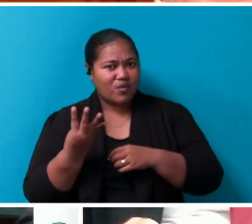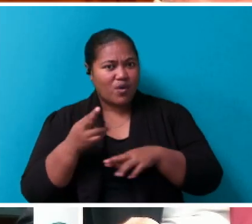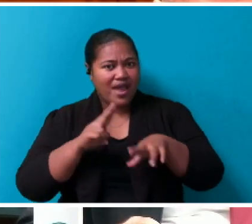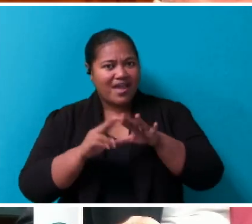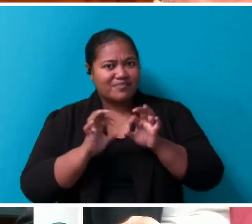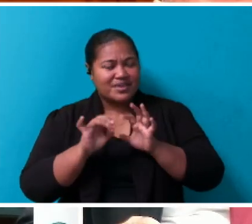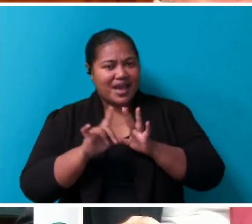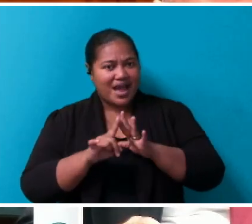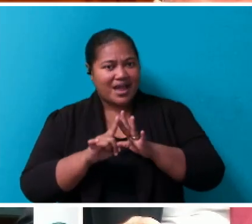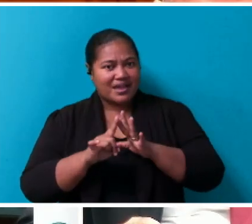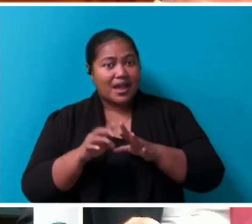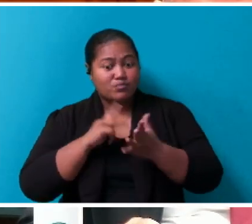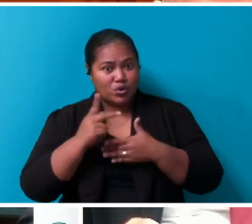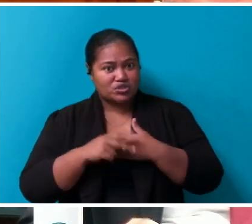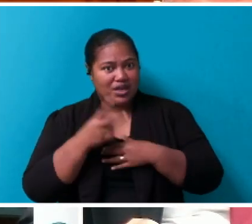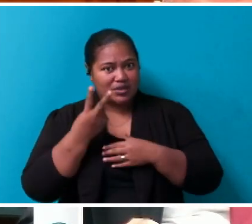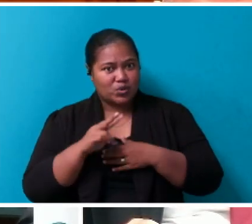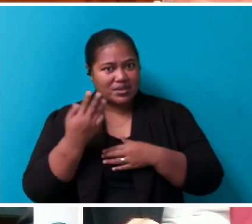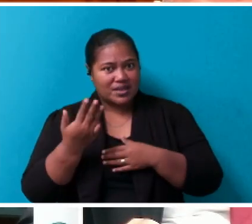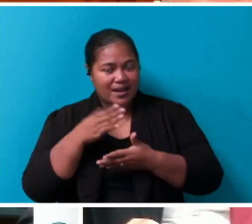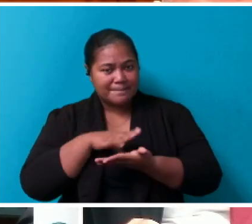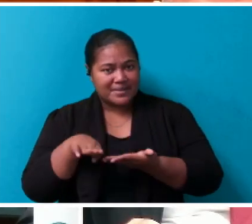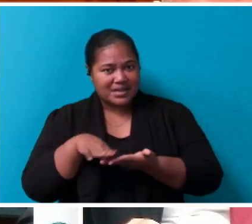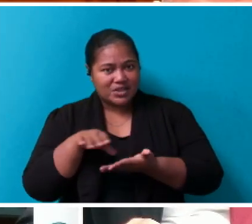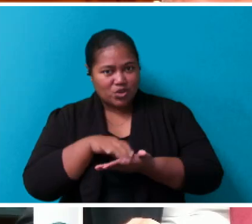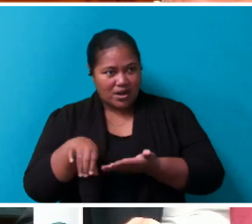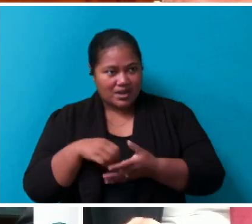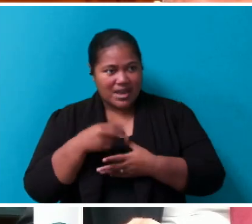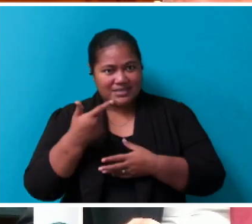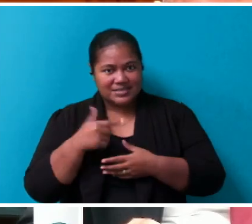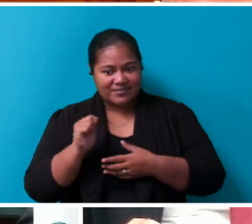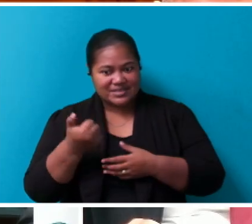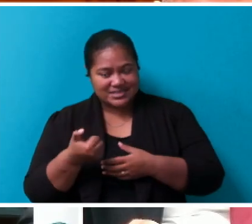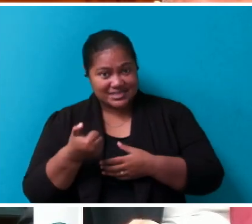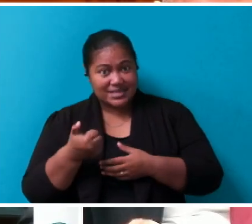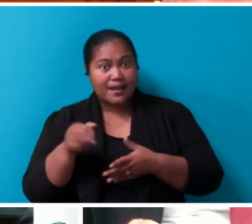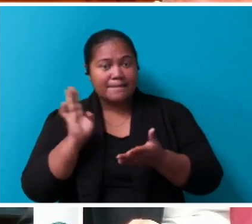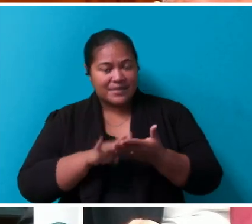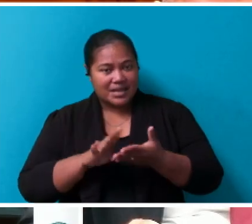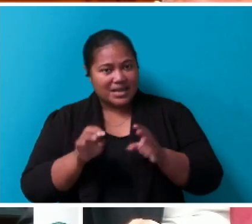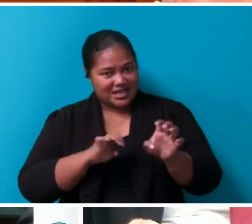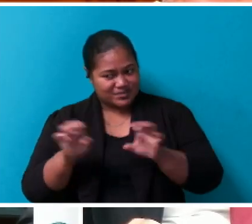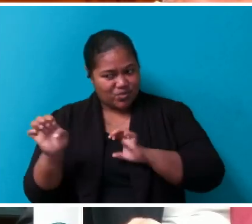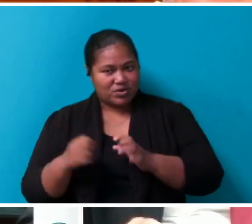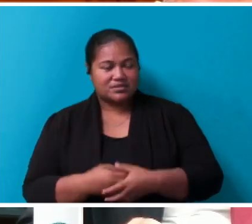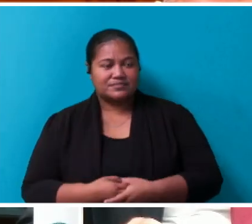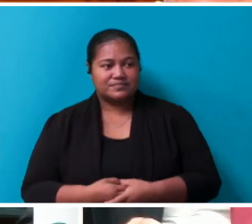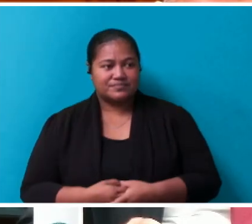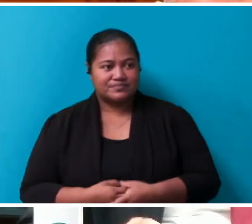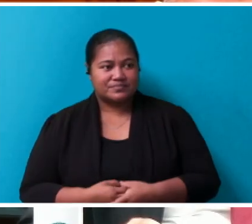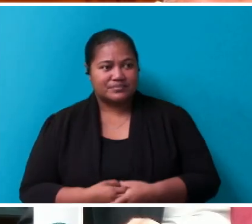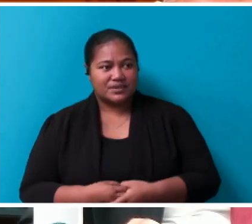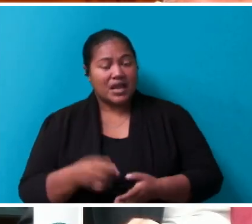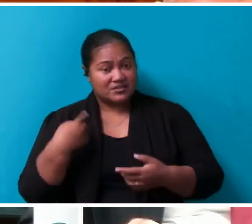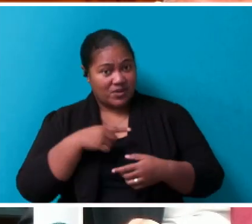at 29 million and 76 million in exports. As a consulate, the Office also